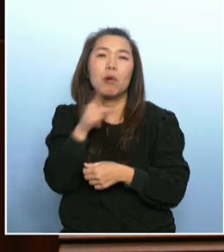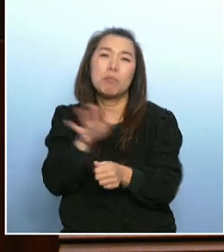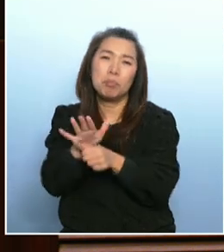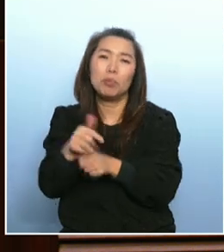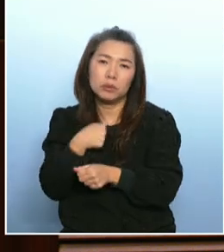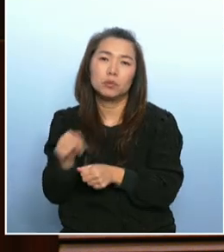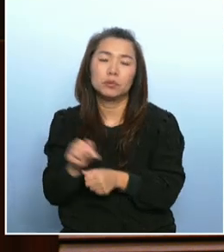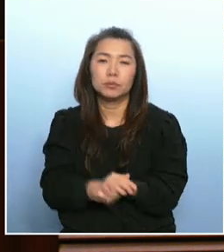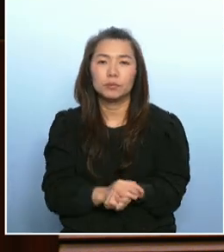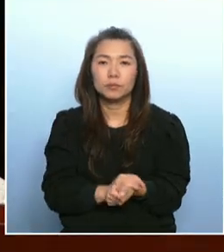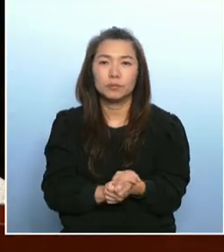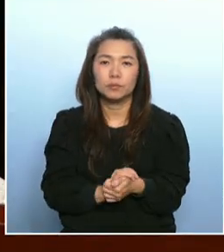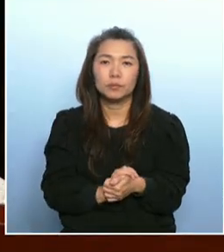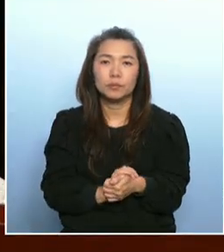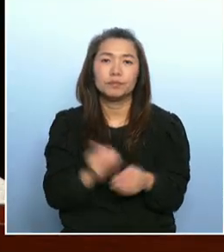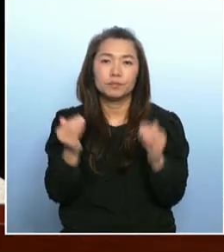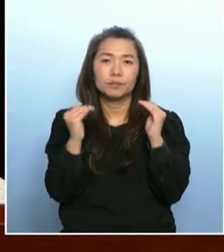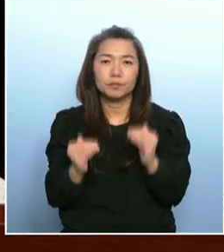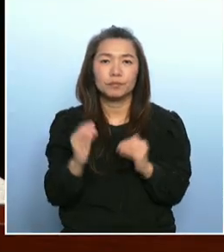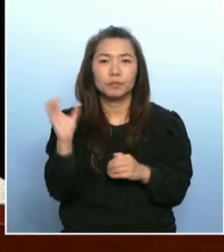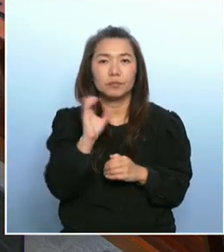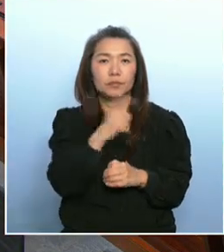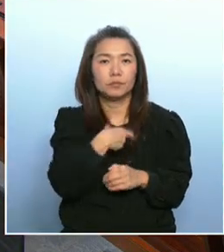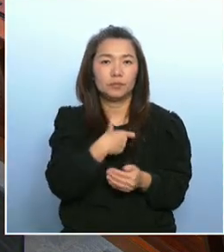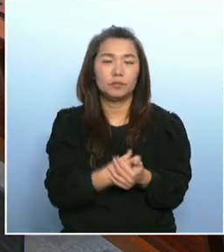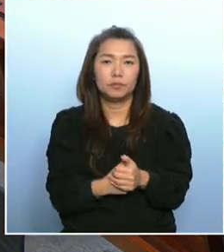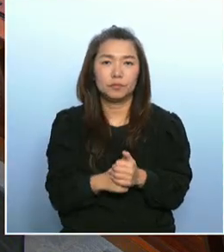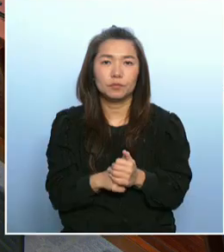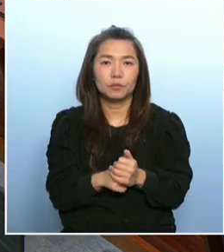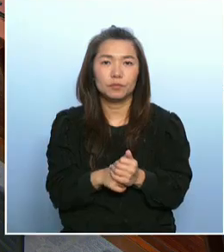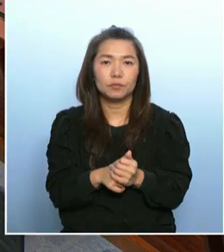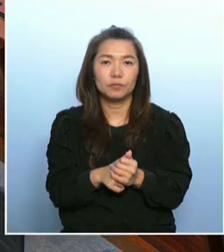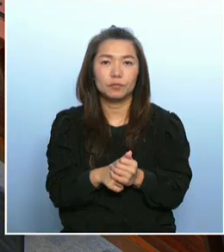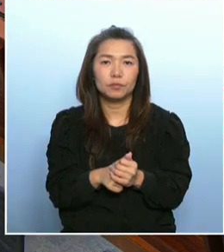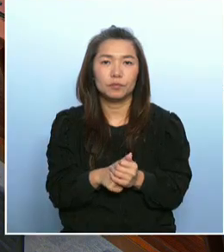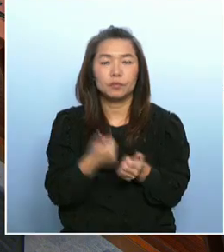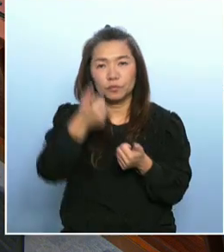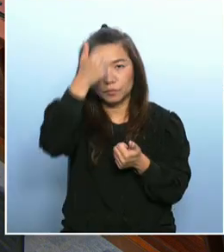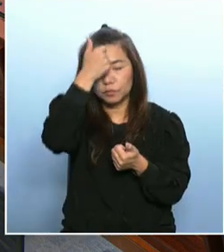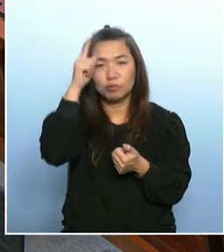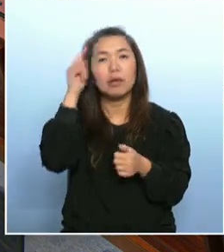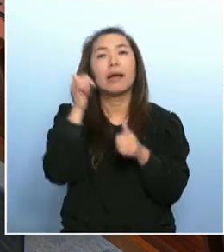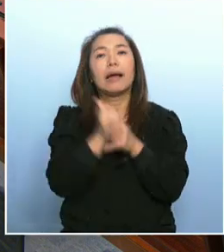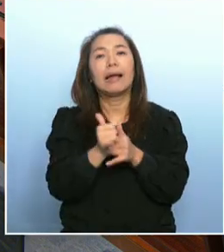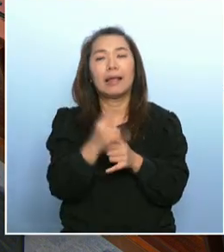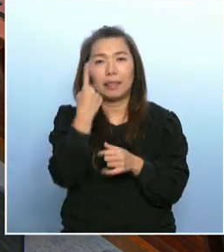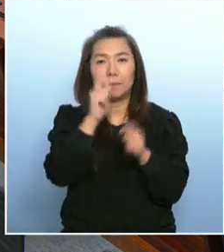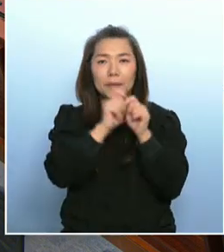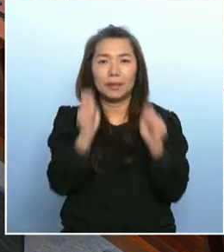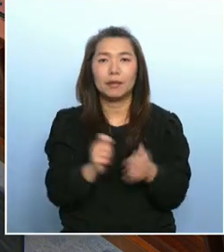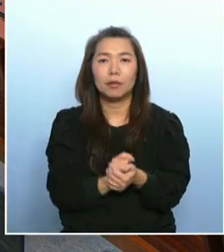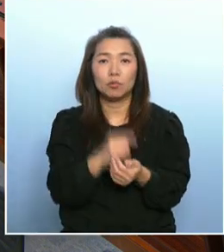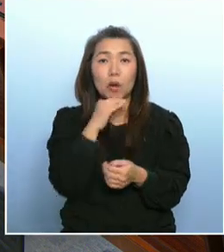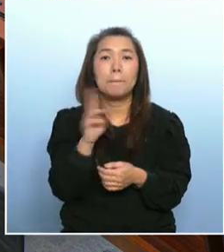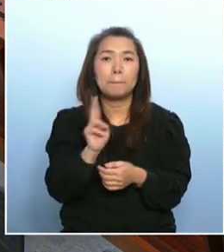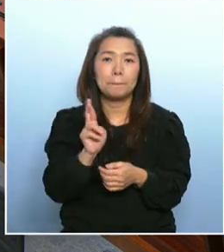Carers under CSSA scheme also have unique needs and demand. Next, Professor Chan Wing Kong. Thank you, Madam Chair. I only have